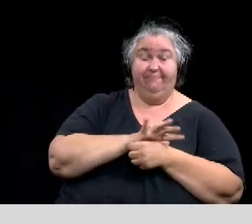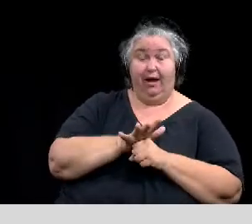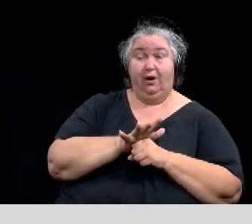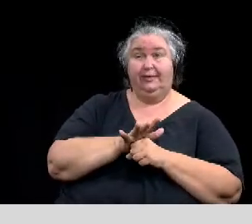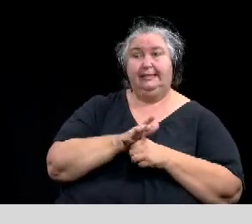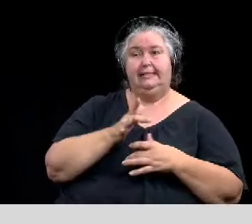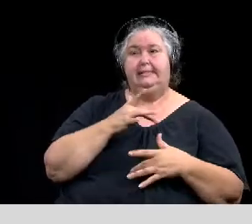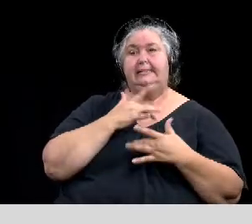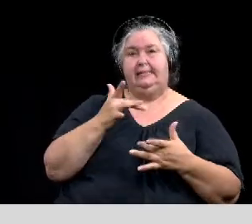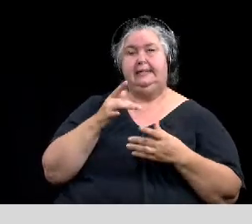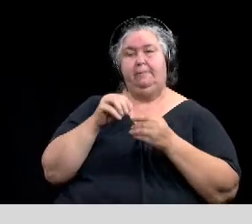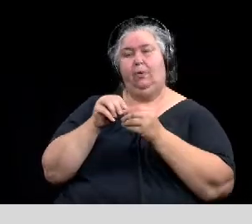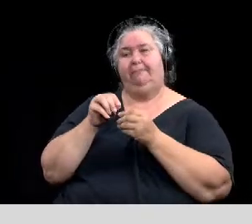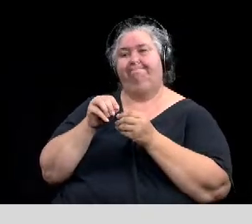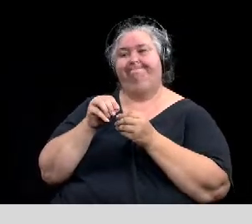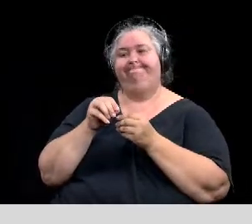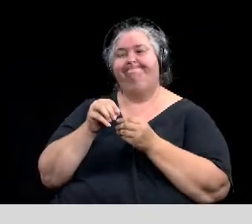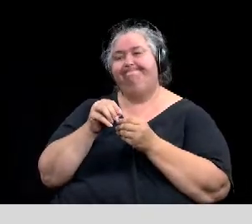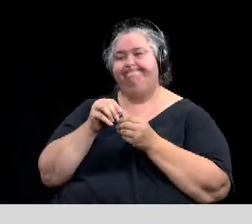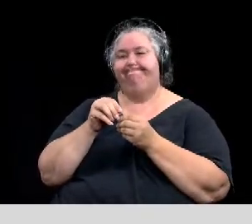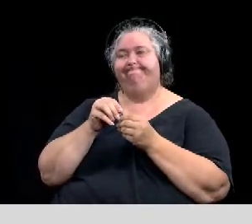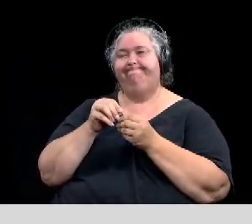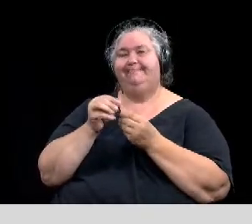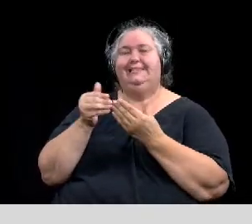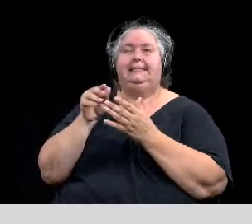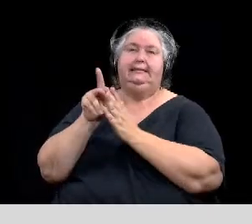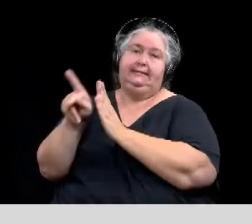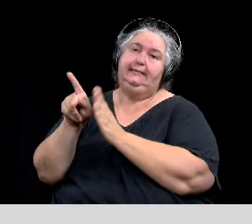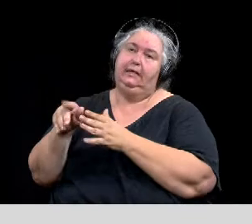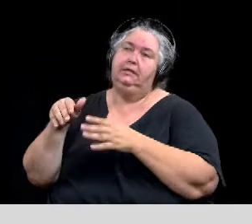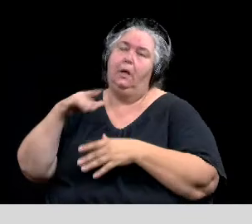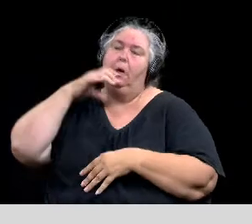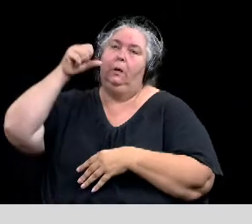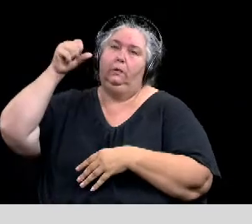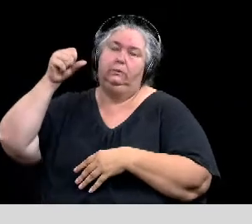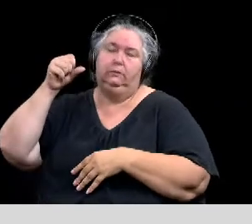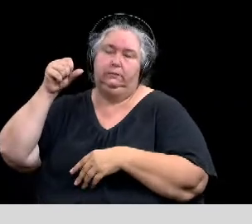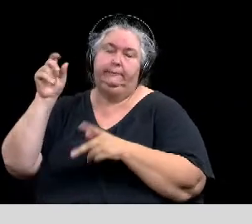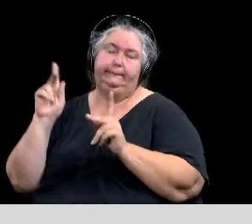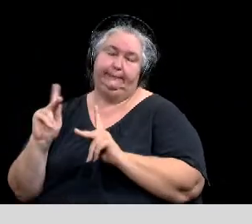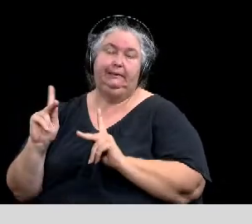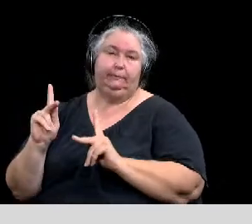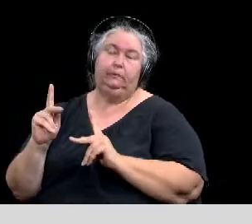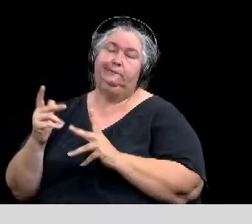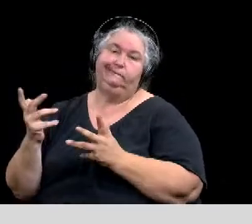be more fatal in aging adults, even without chronic disease.